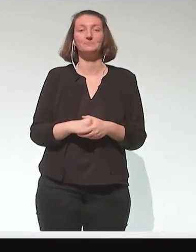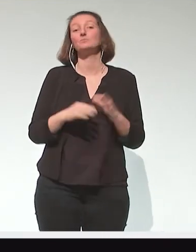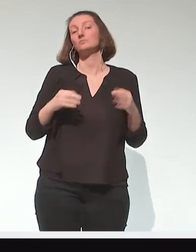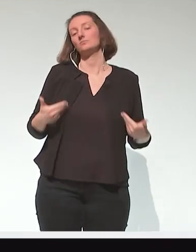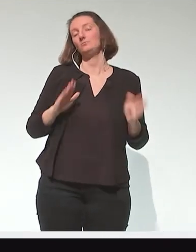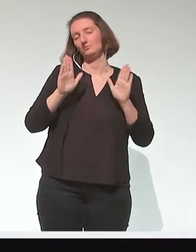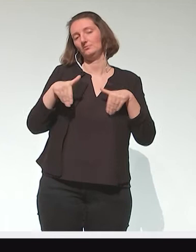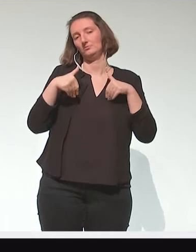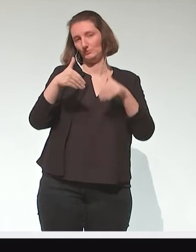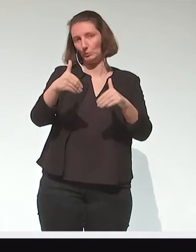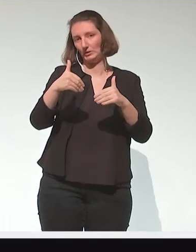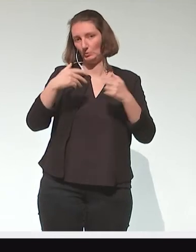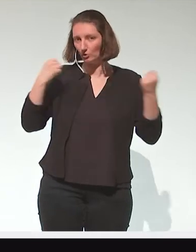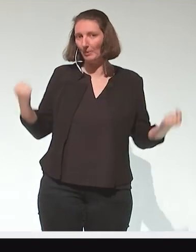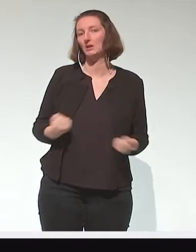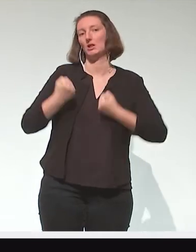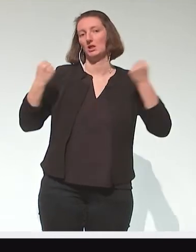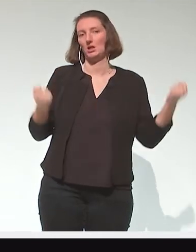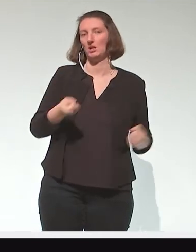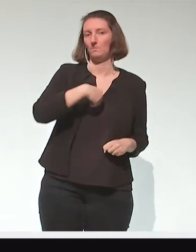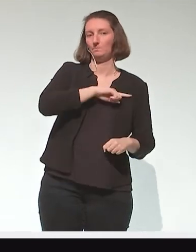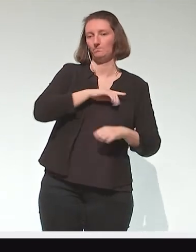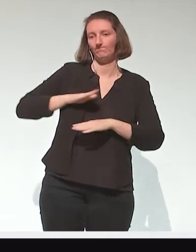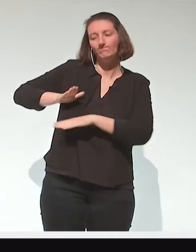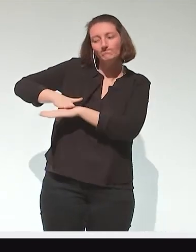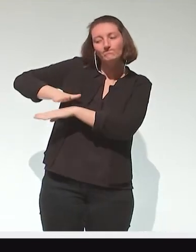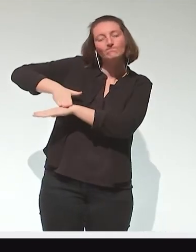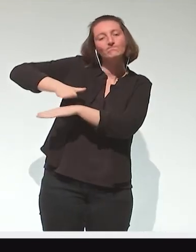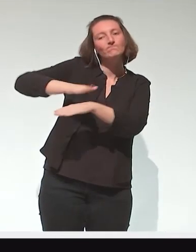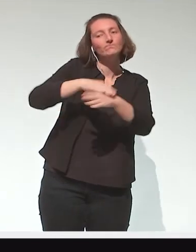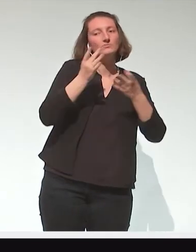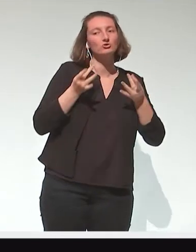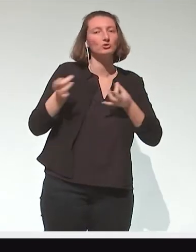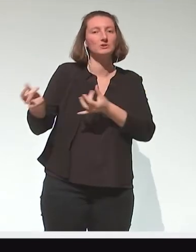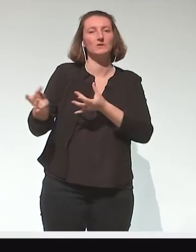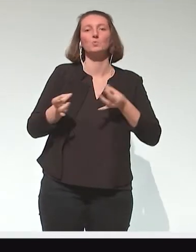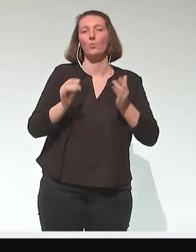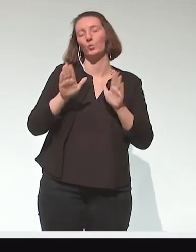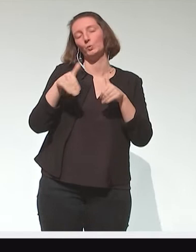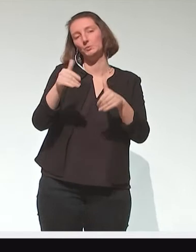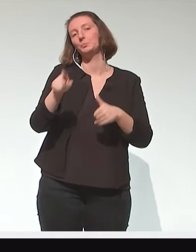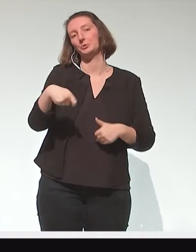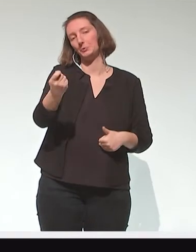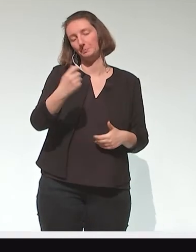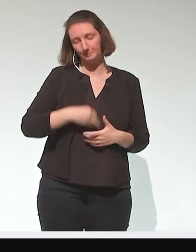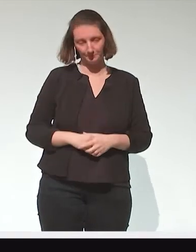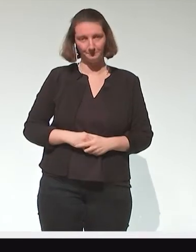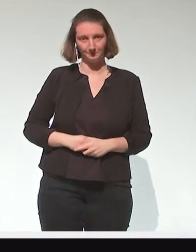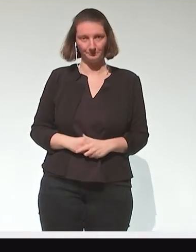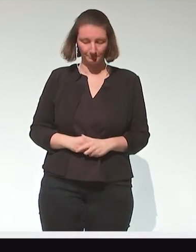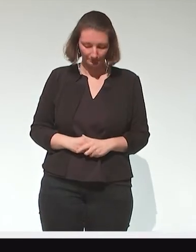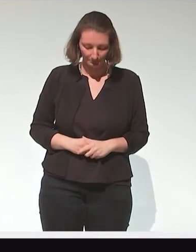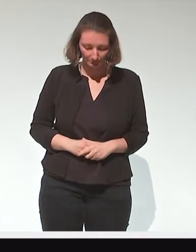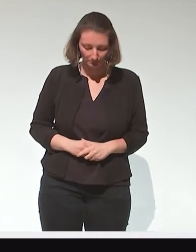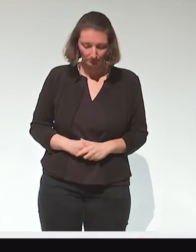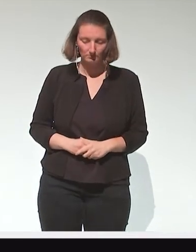a large one last year and it never ends. You cannot stop one day and tell you did the campaign last month